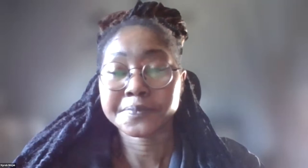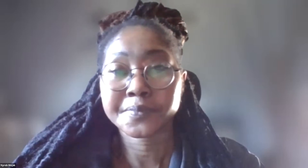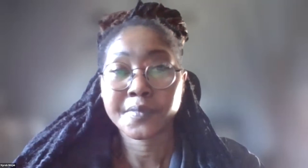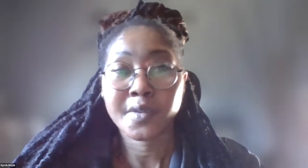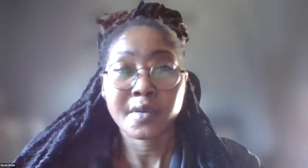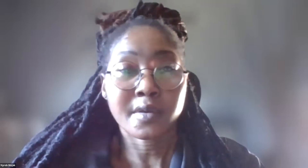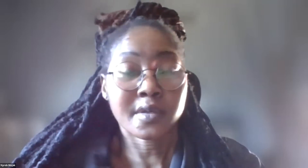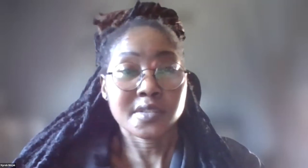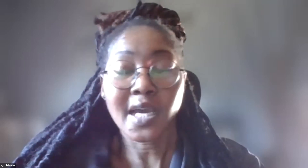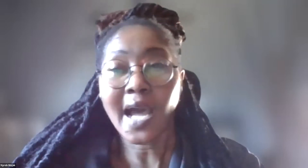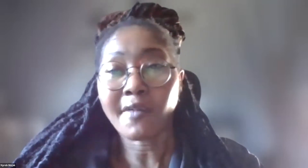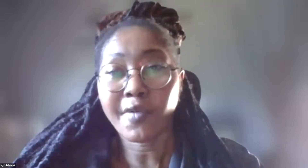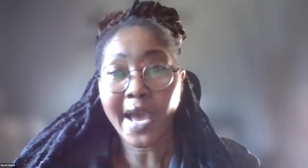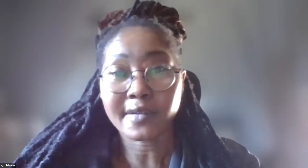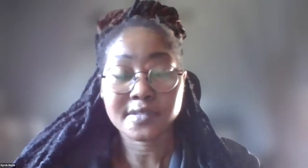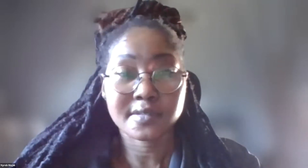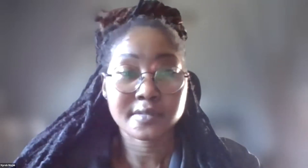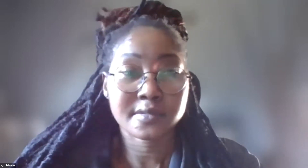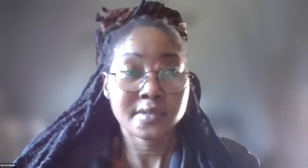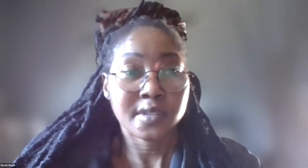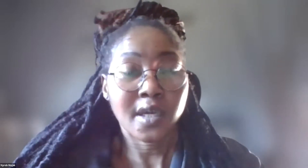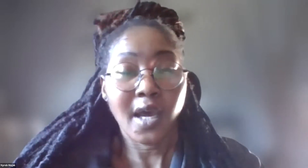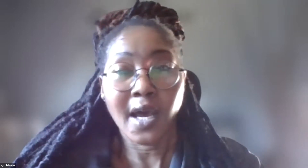It's like a halfway house.